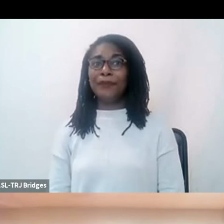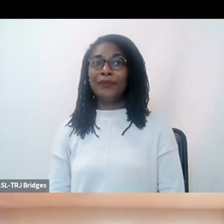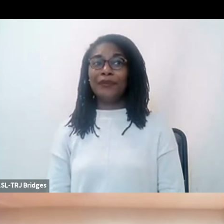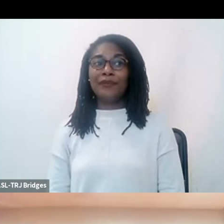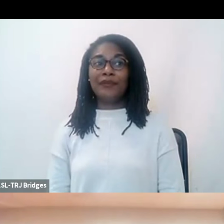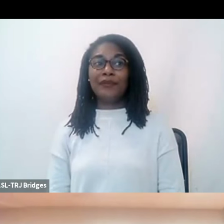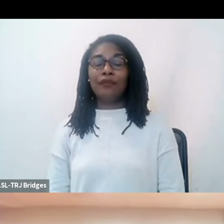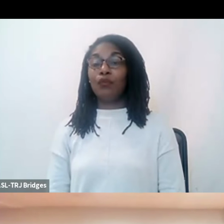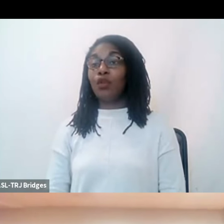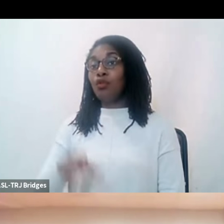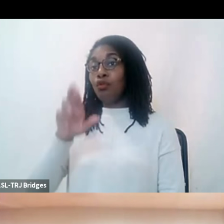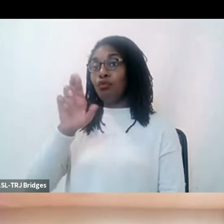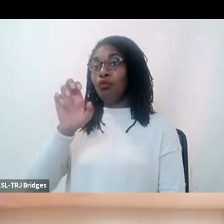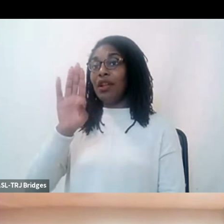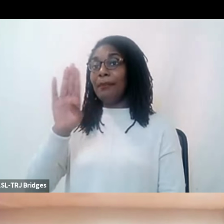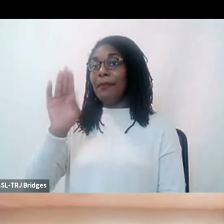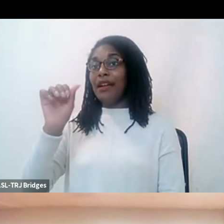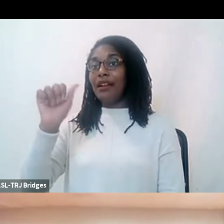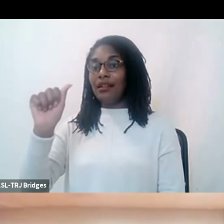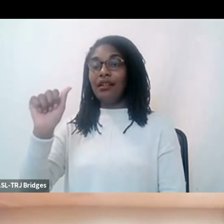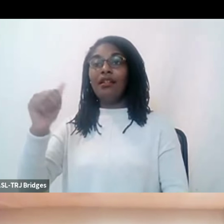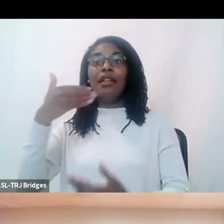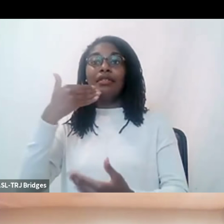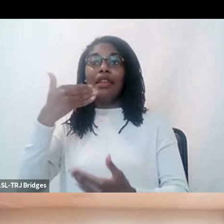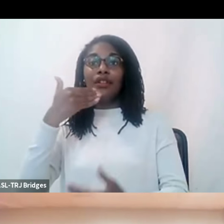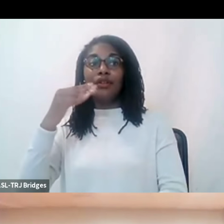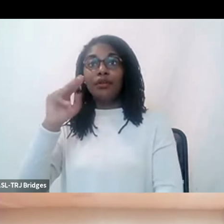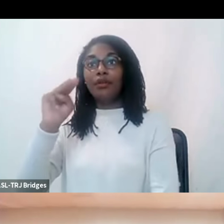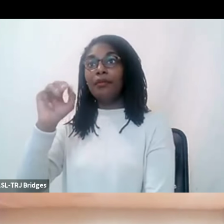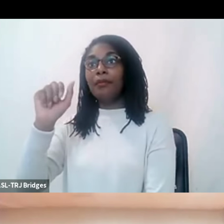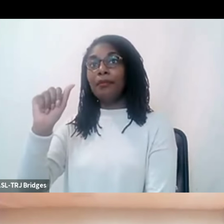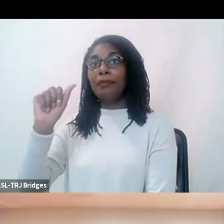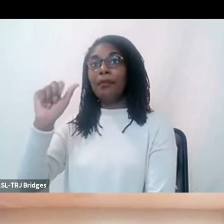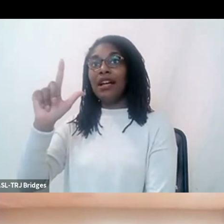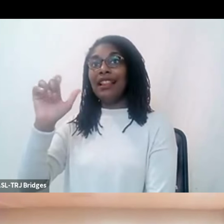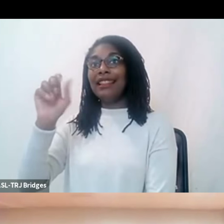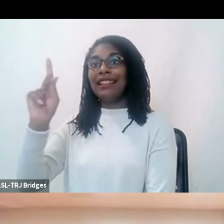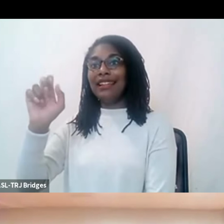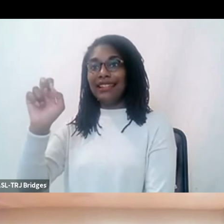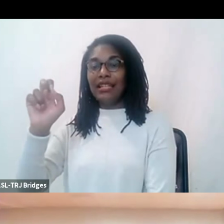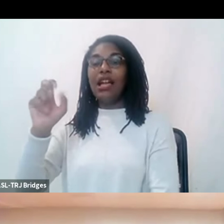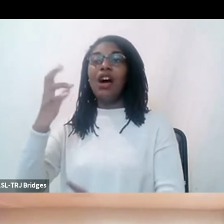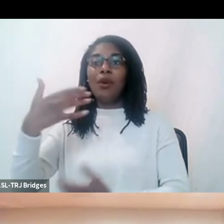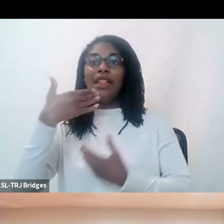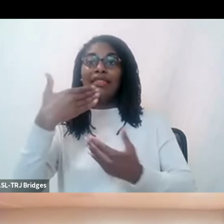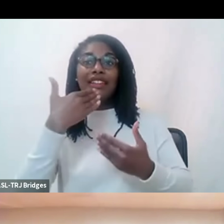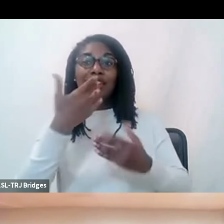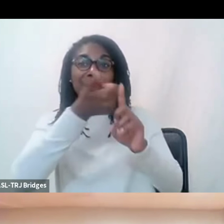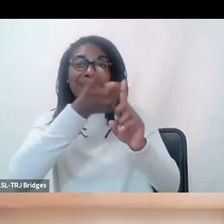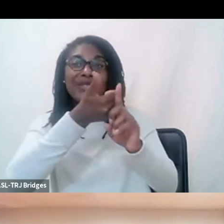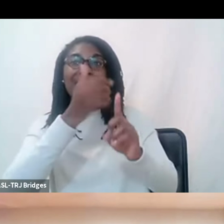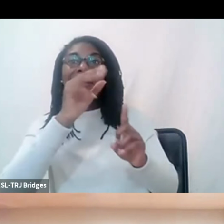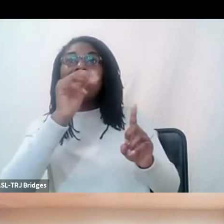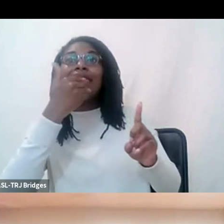Thank you, Malik. I also wanted to give one more shout out and thank you to Malik Lee, and let's show some love for him